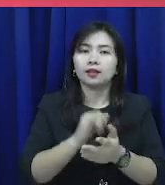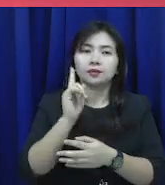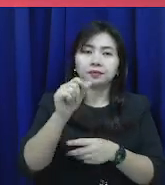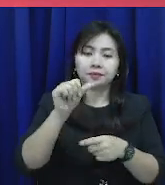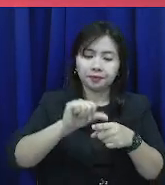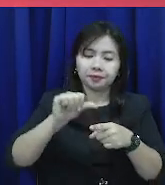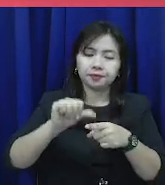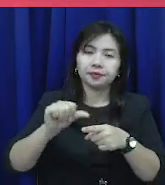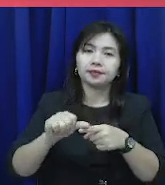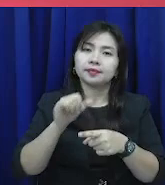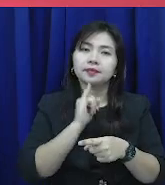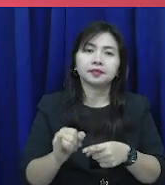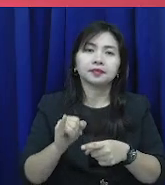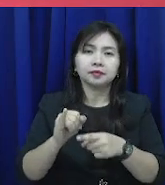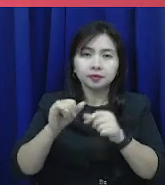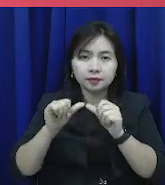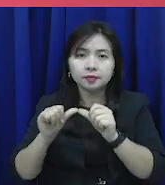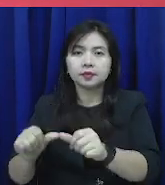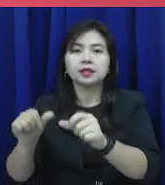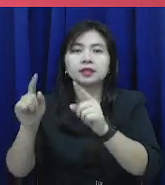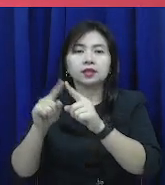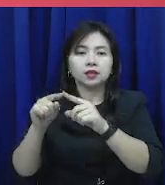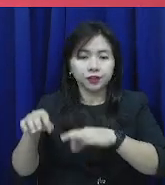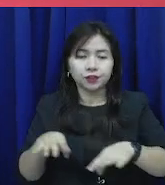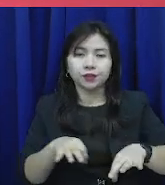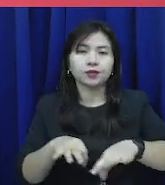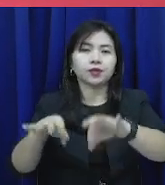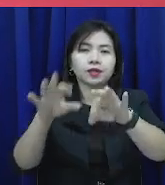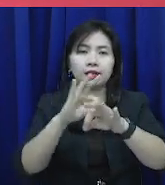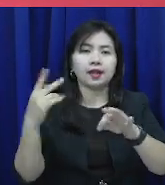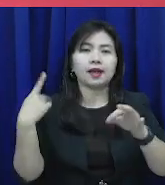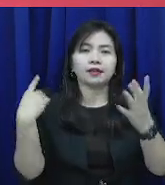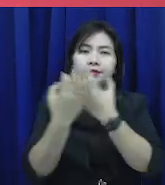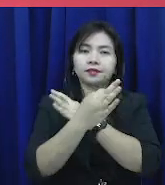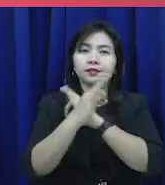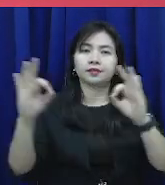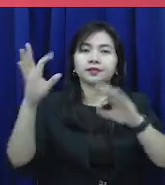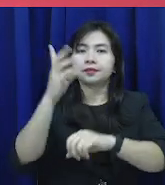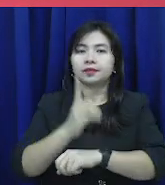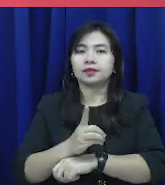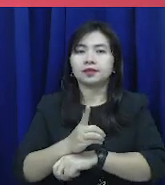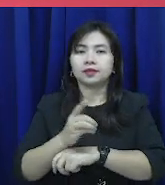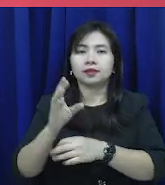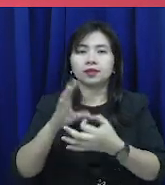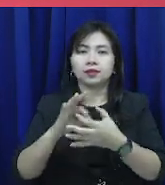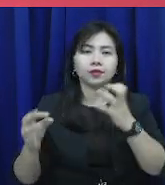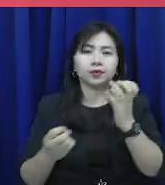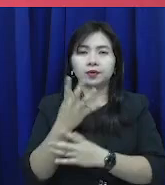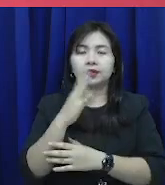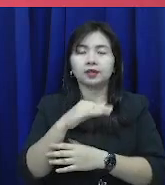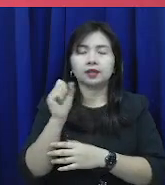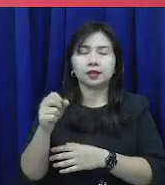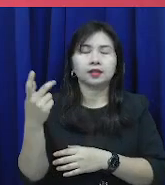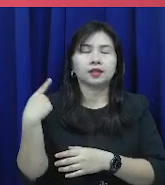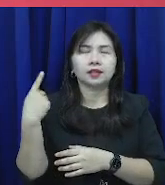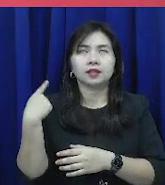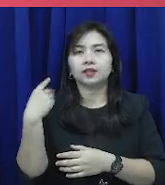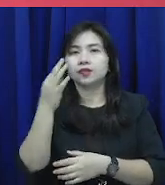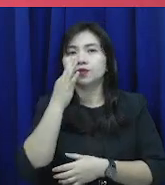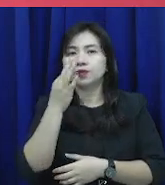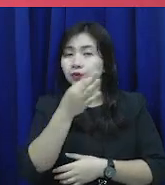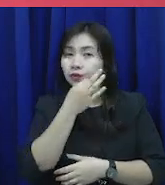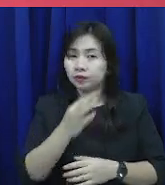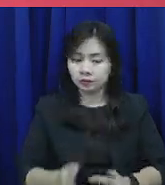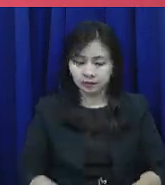will really flow will really have that Freedom on growing really have that fruit mga kapatid kaya ko sinasabi po yan sa